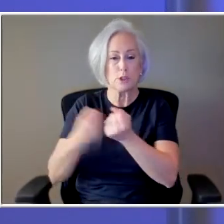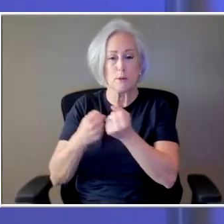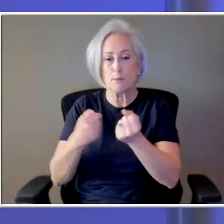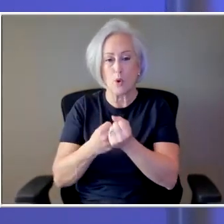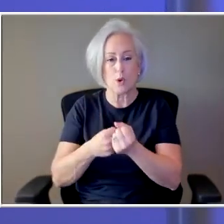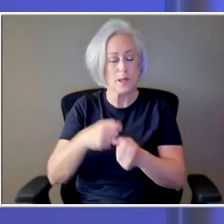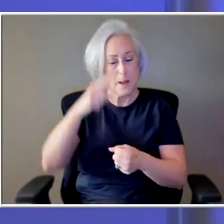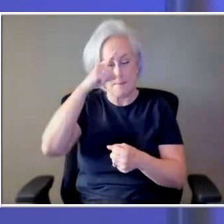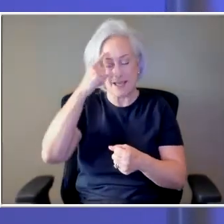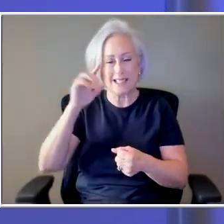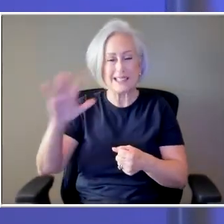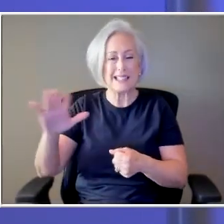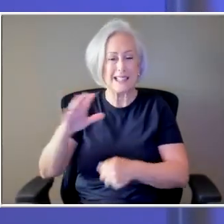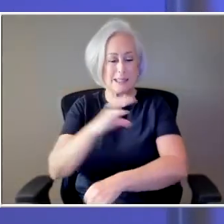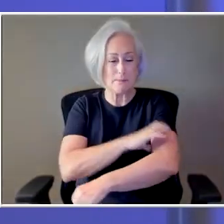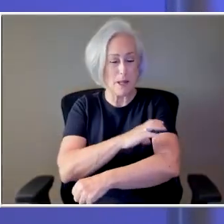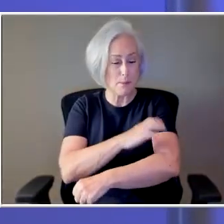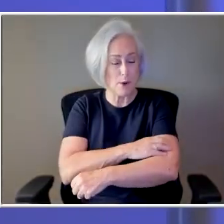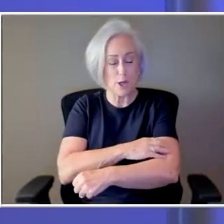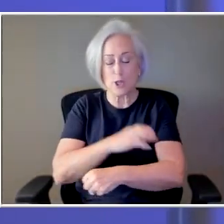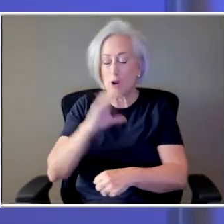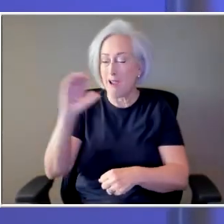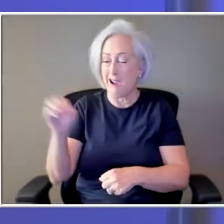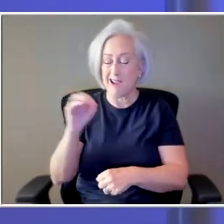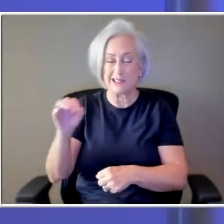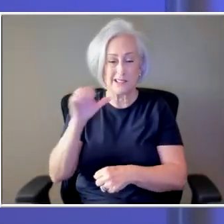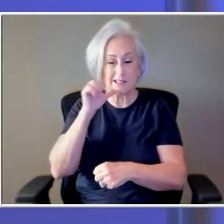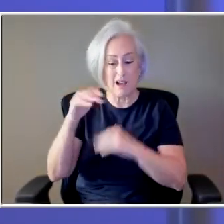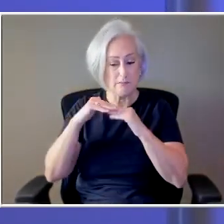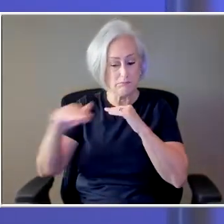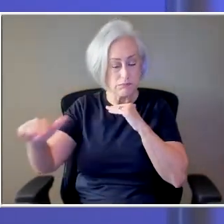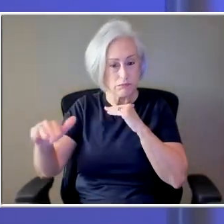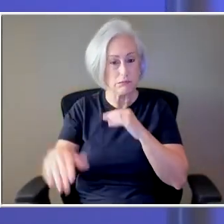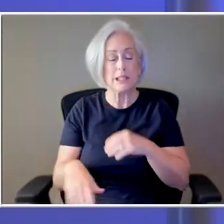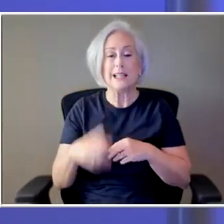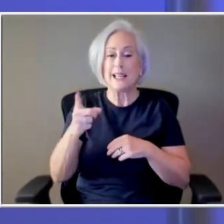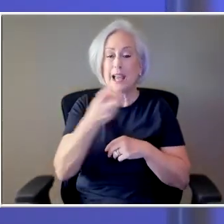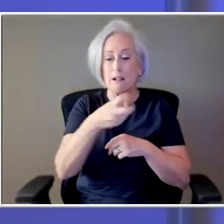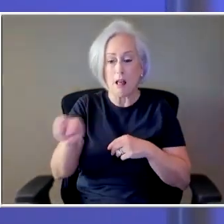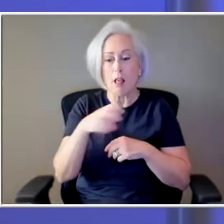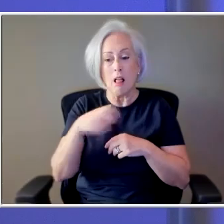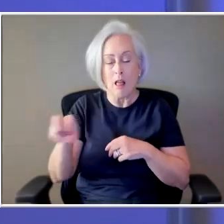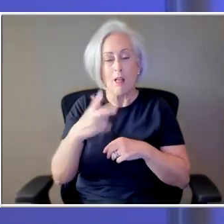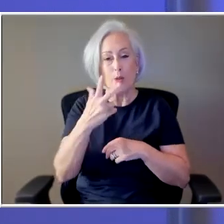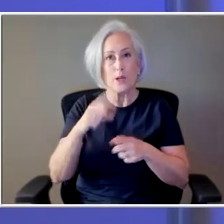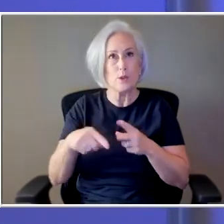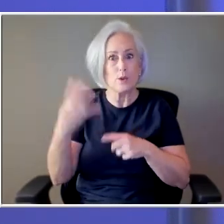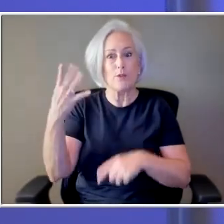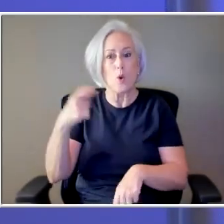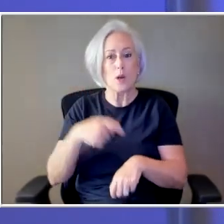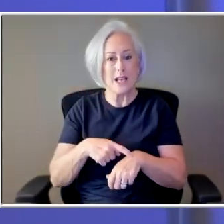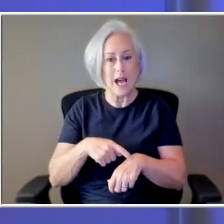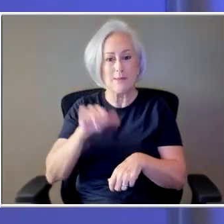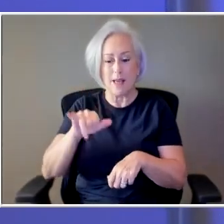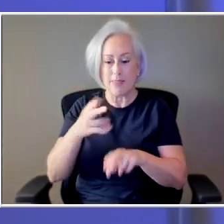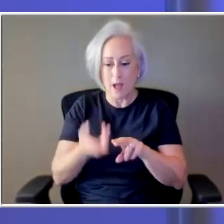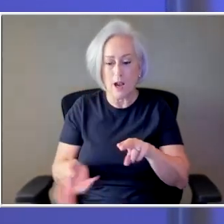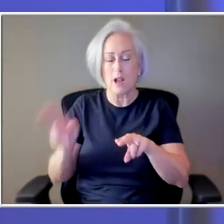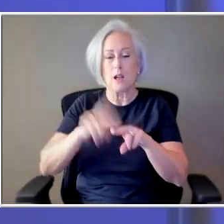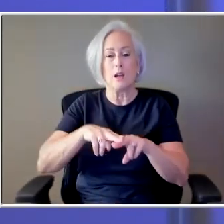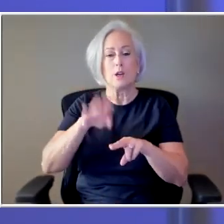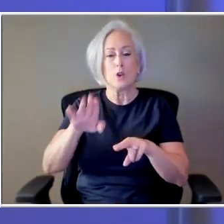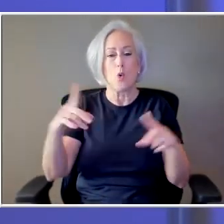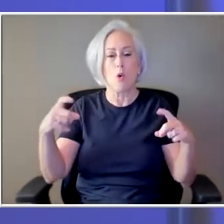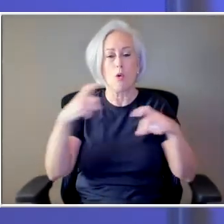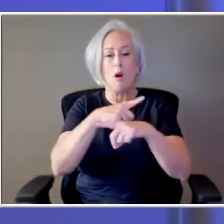so I think he had 3 or 4 different ICU stays, and that alone just adds to your risk of complications and your